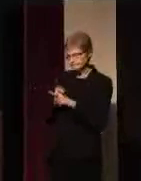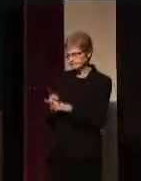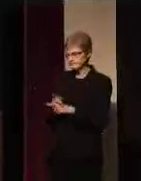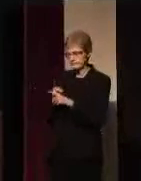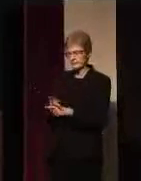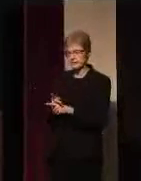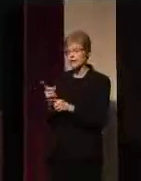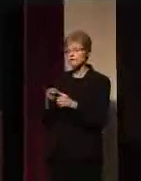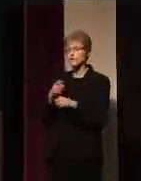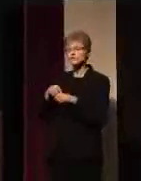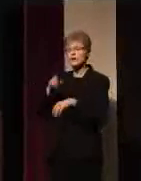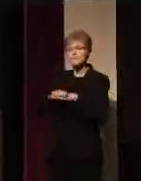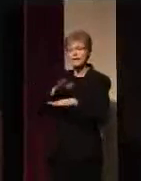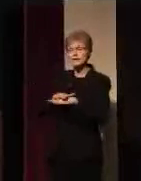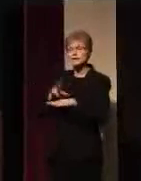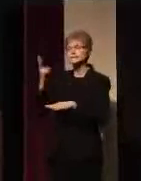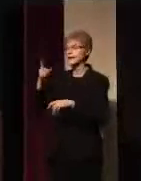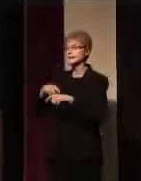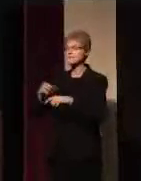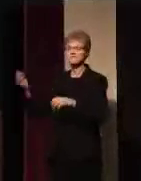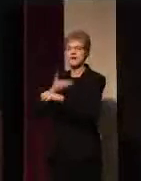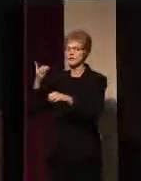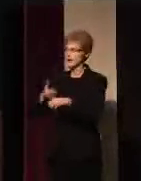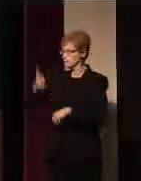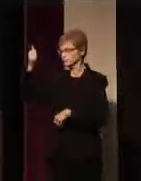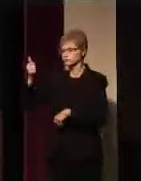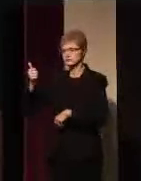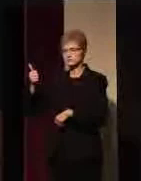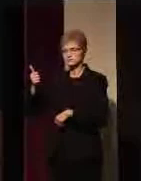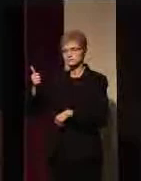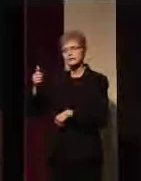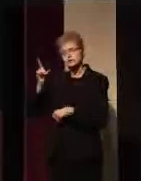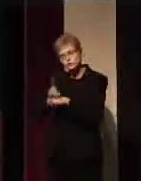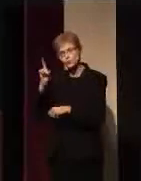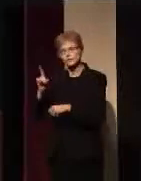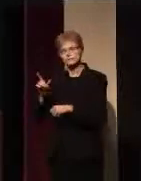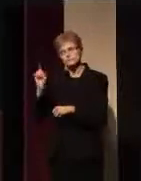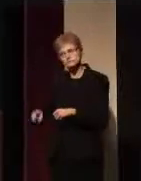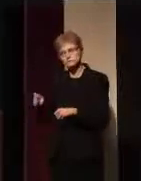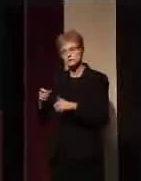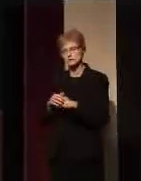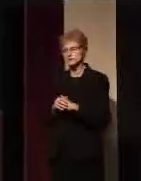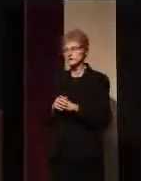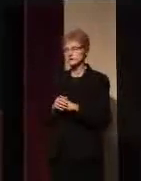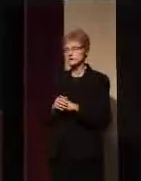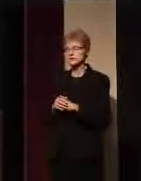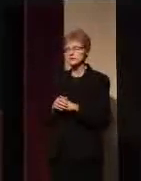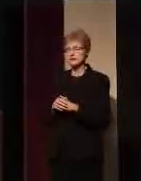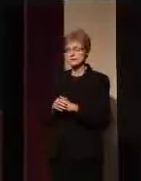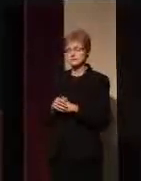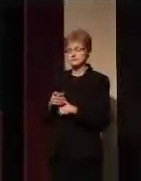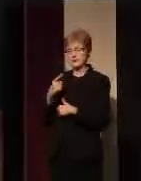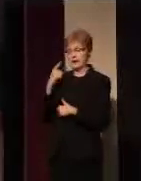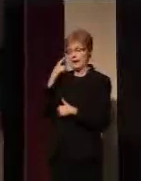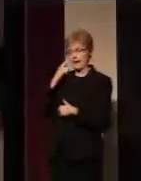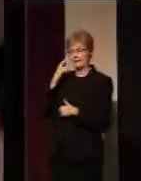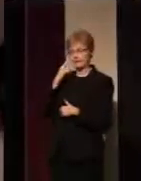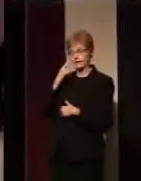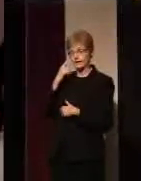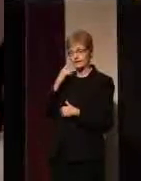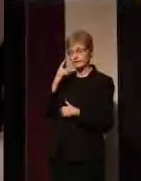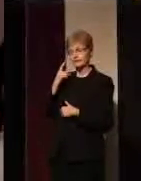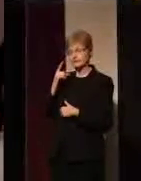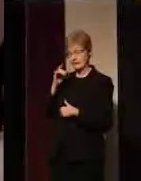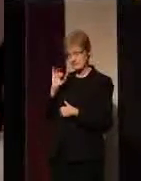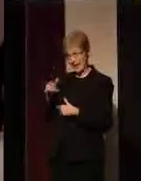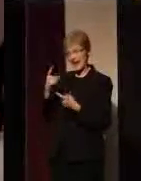the first time, the second time you're fired. That's it. That's part of your job. And I think that magically, those working batteries are